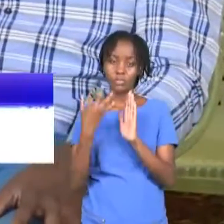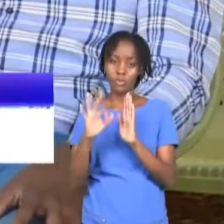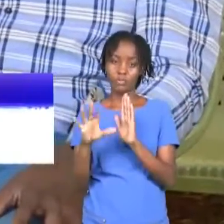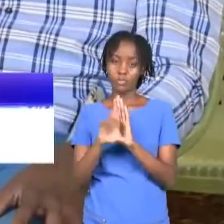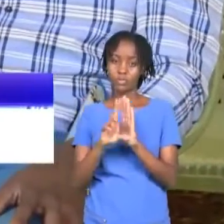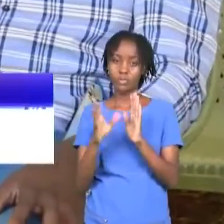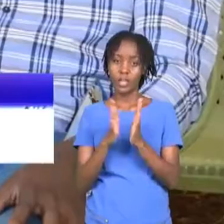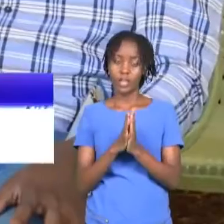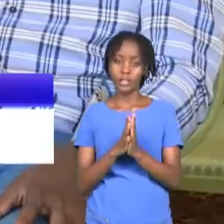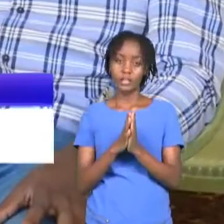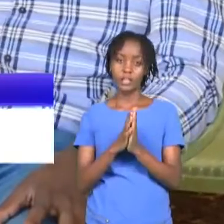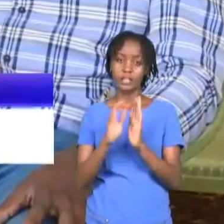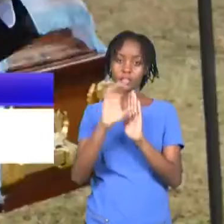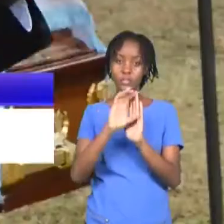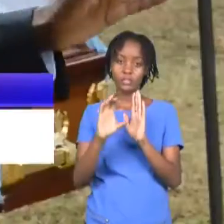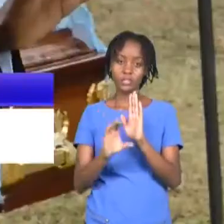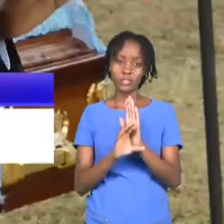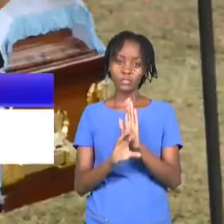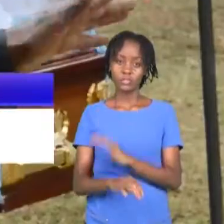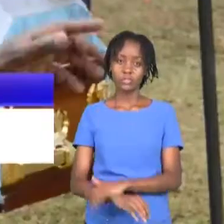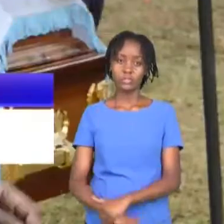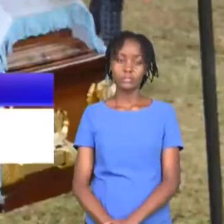Constitution.